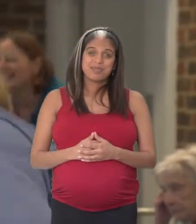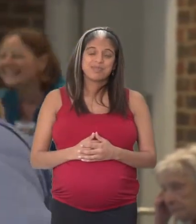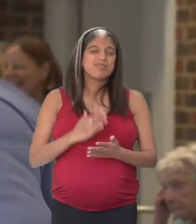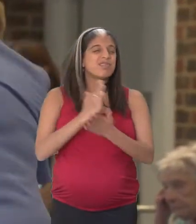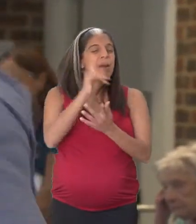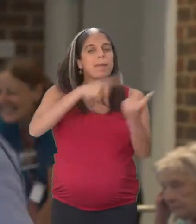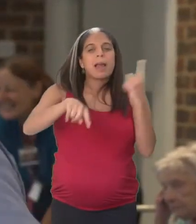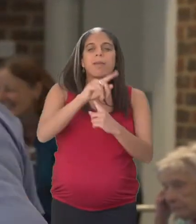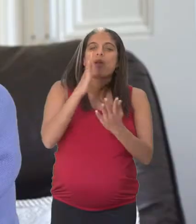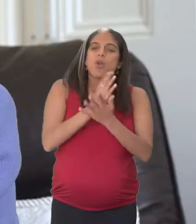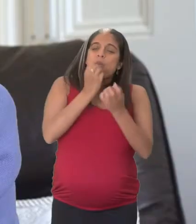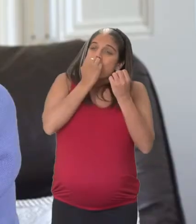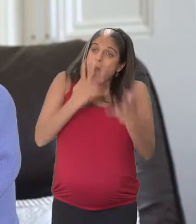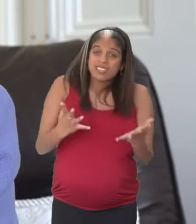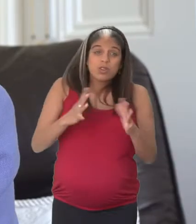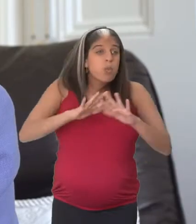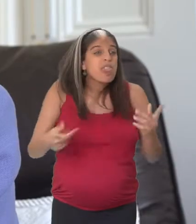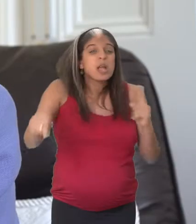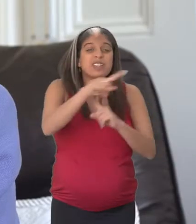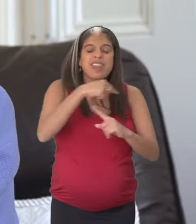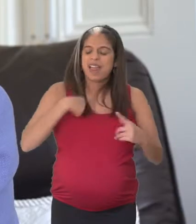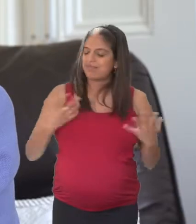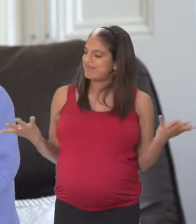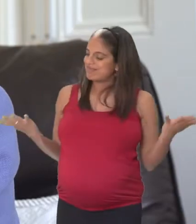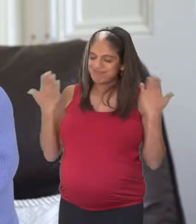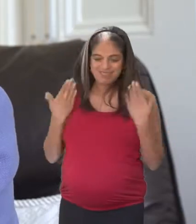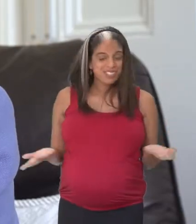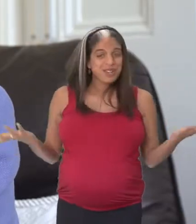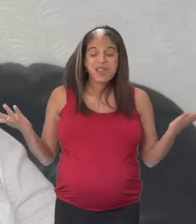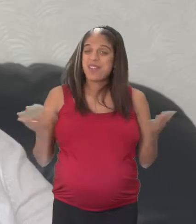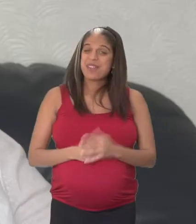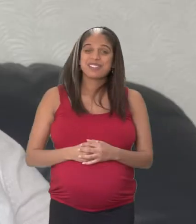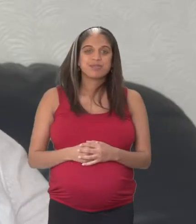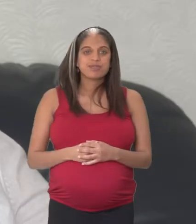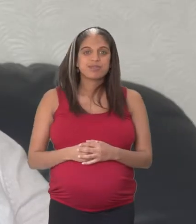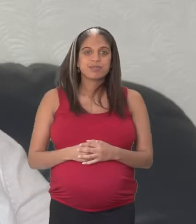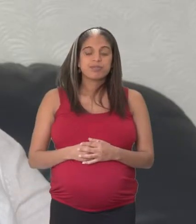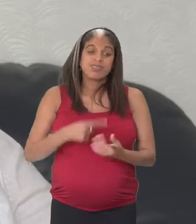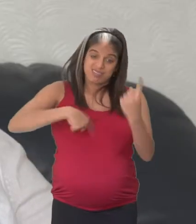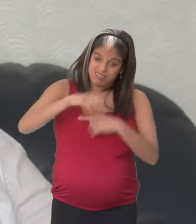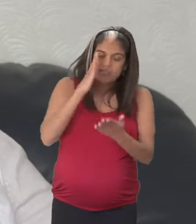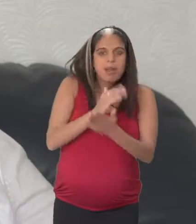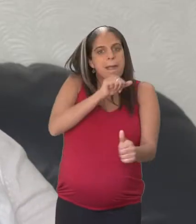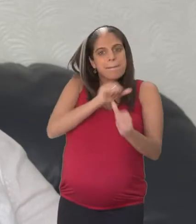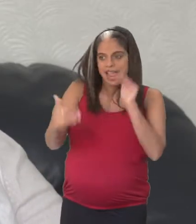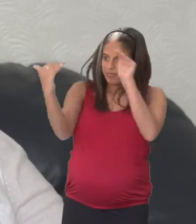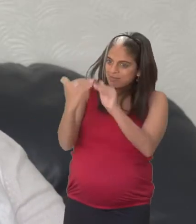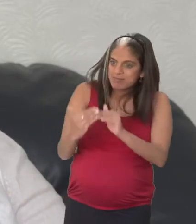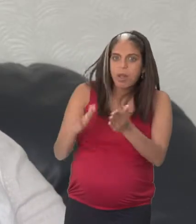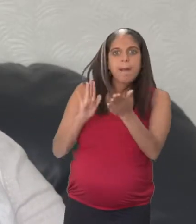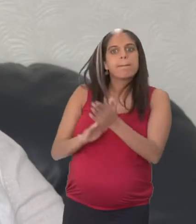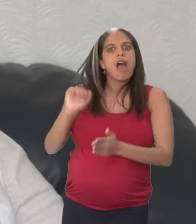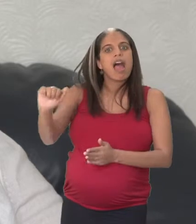Wonderful people they are, and I don't know what we'd do without them. It's how we're best meeting